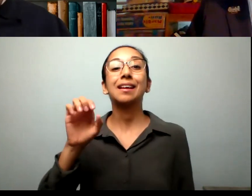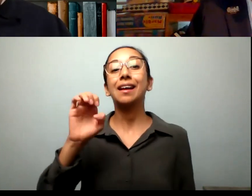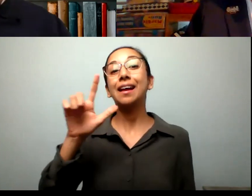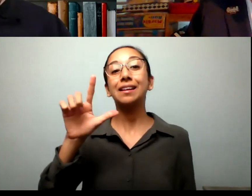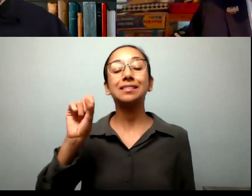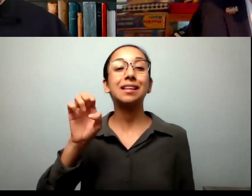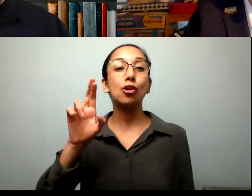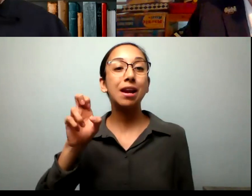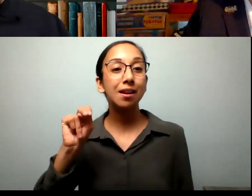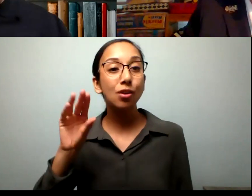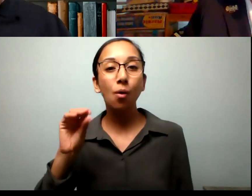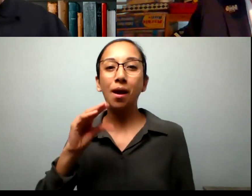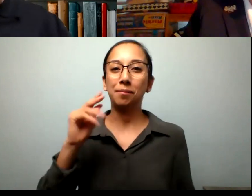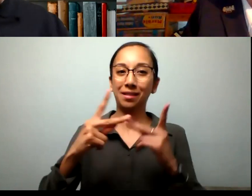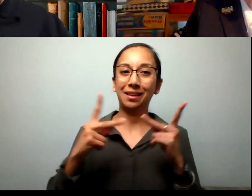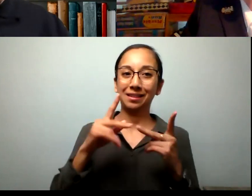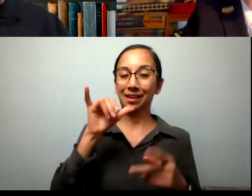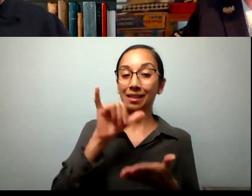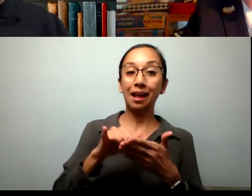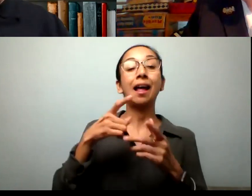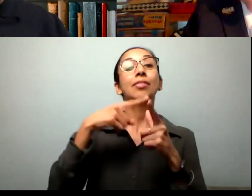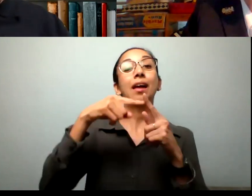and places like that. And then we come down